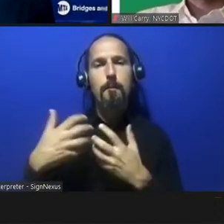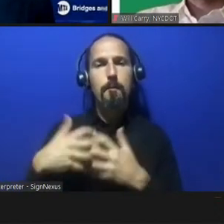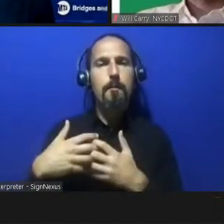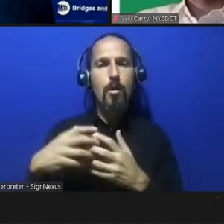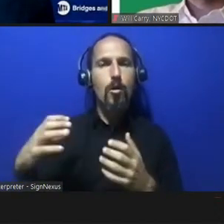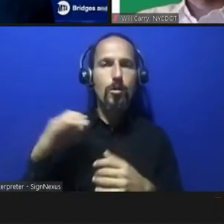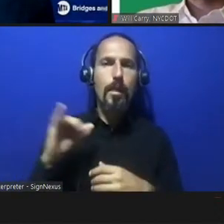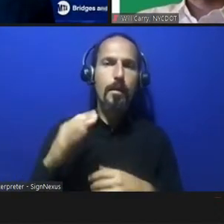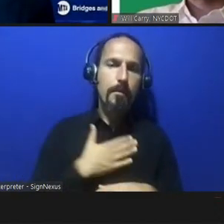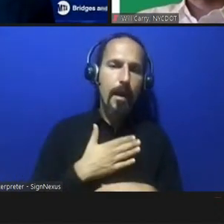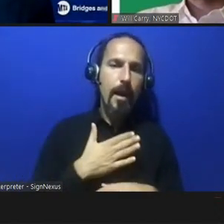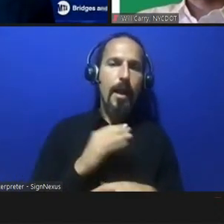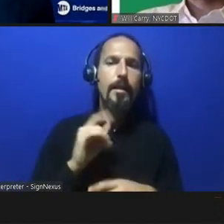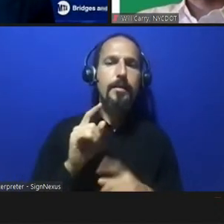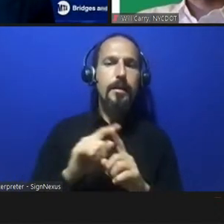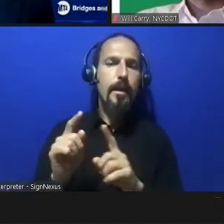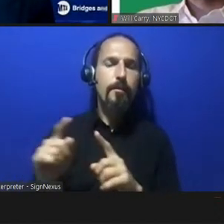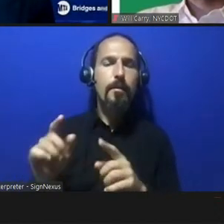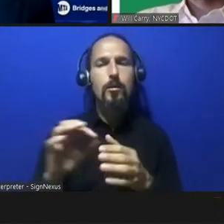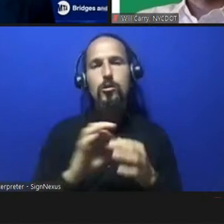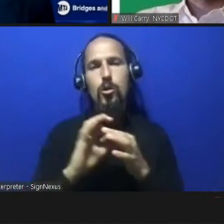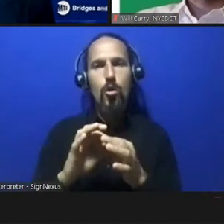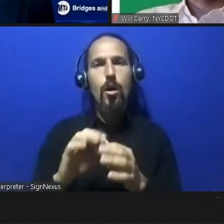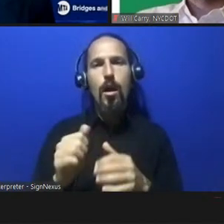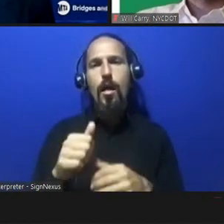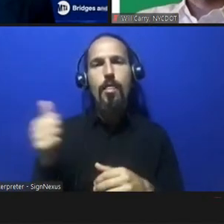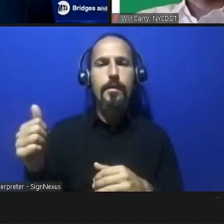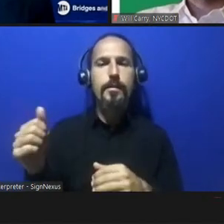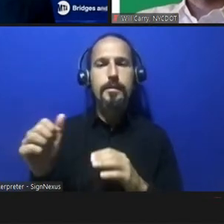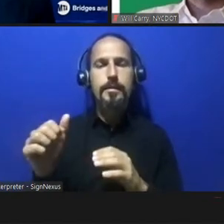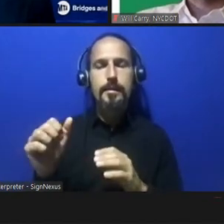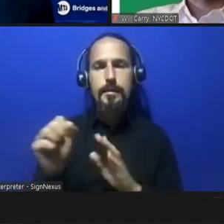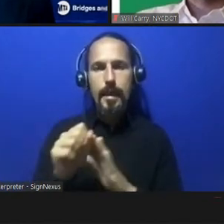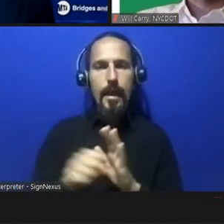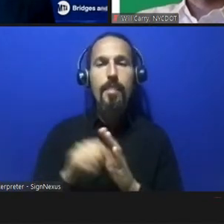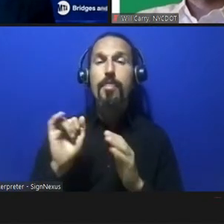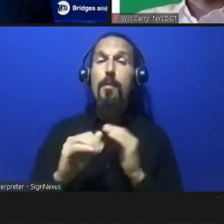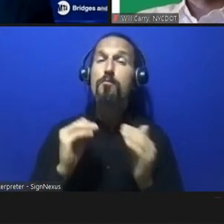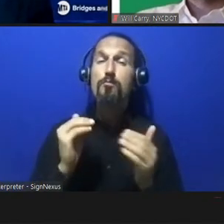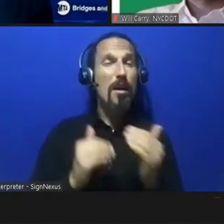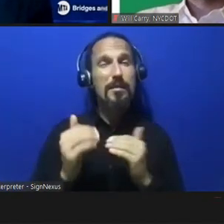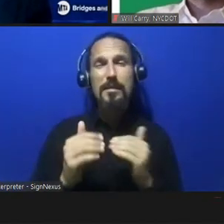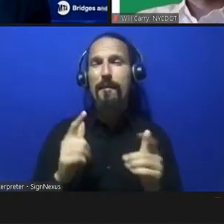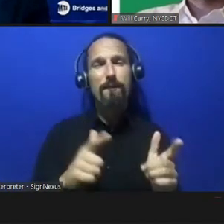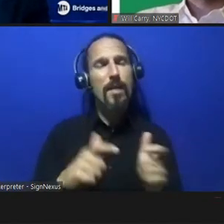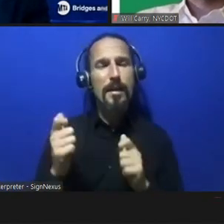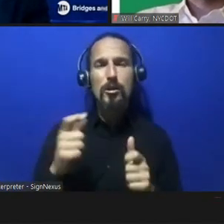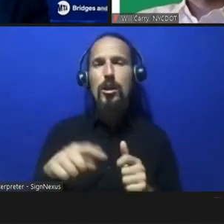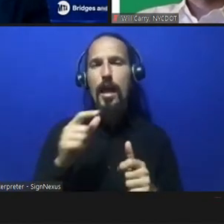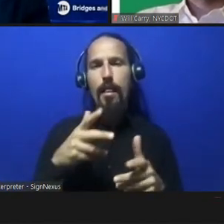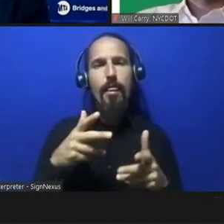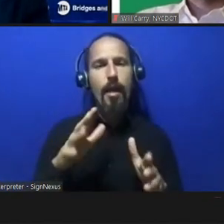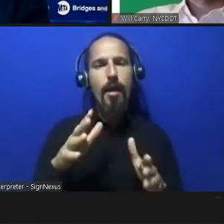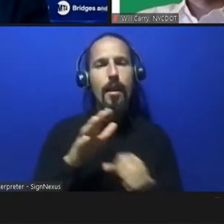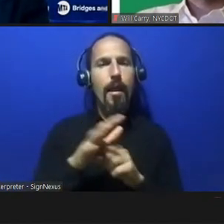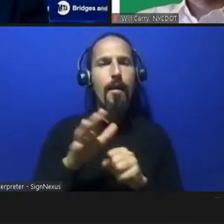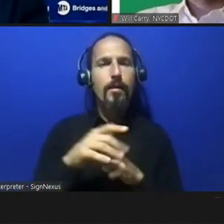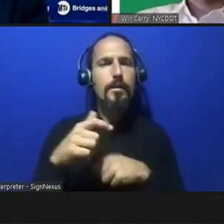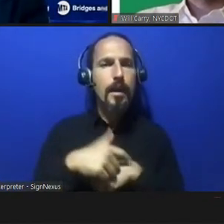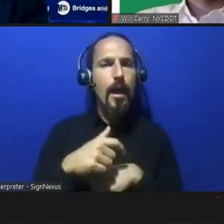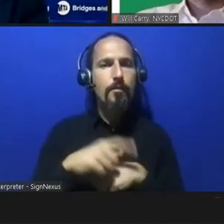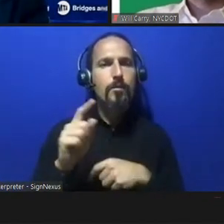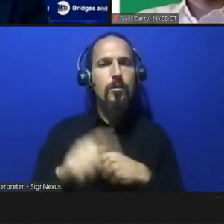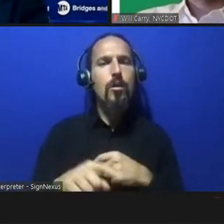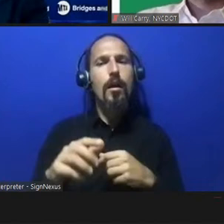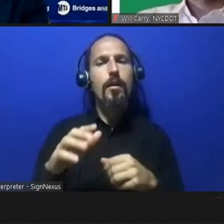operators in adjoining states this process is moving too quickly you are not allowing sufficient time in conducting